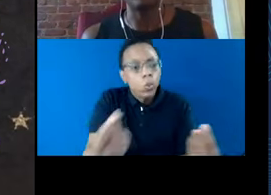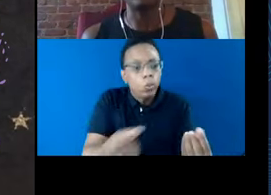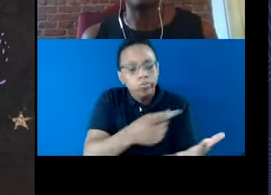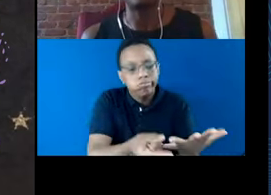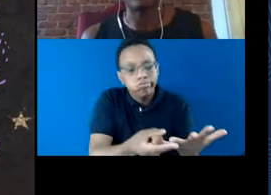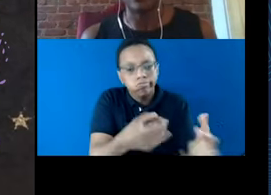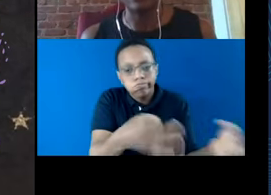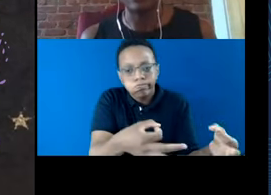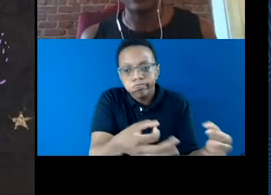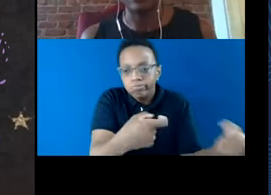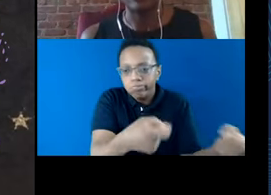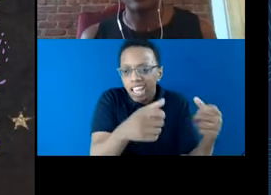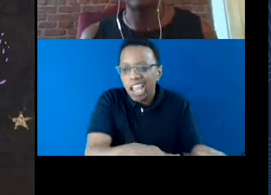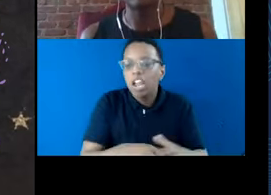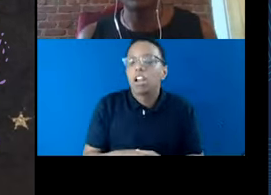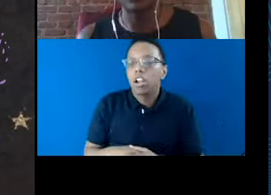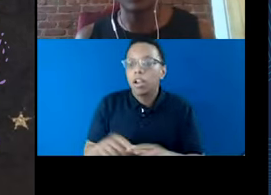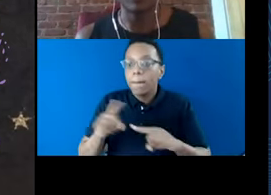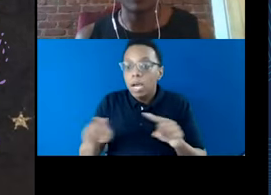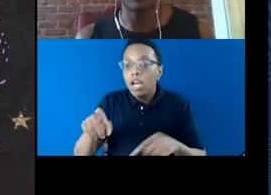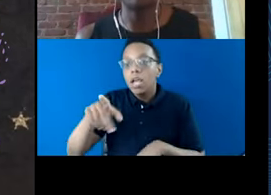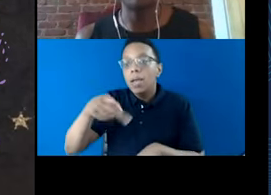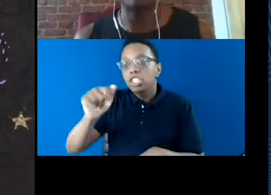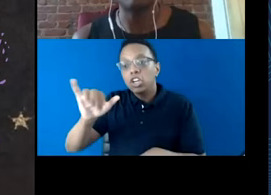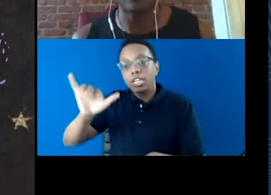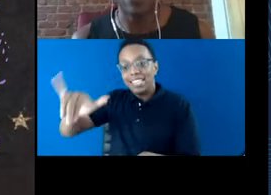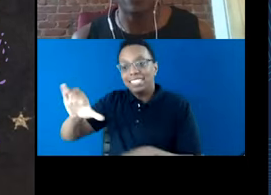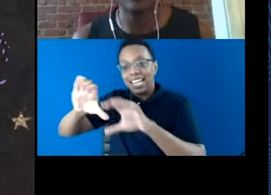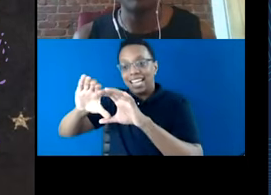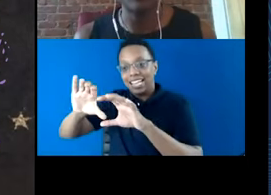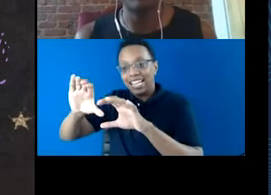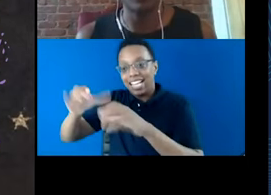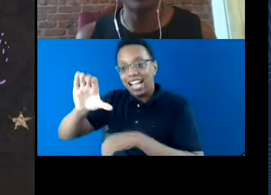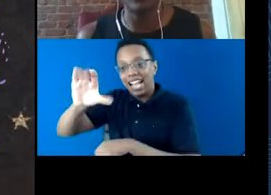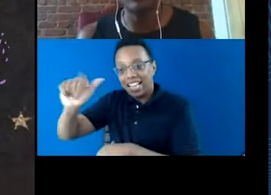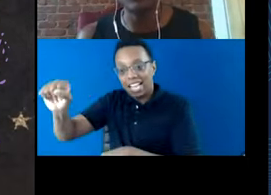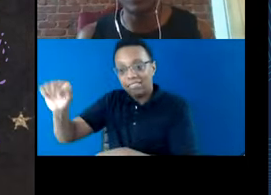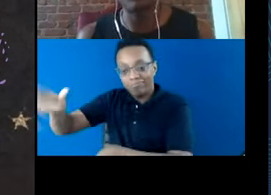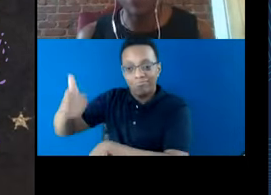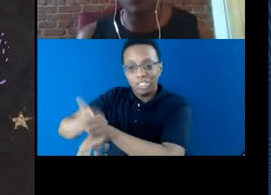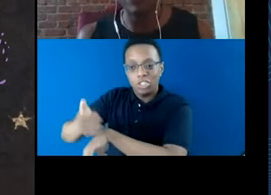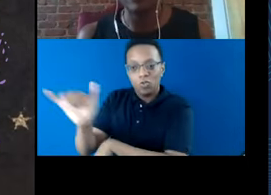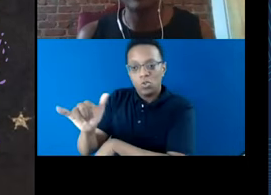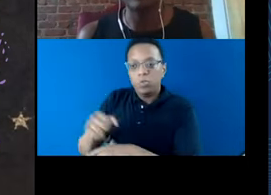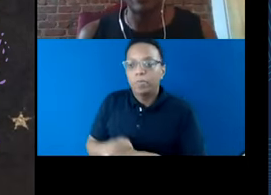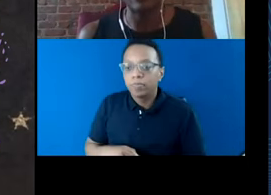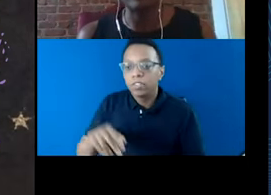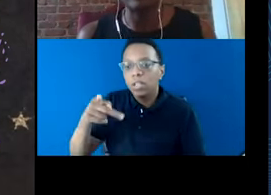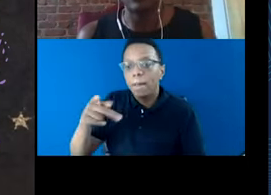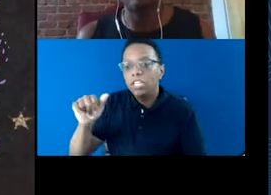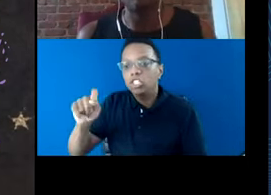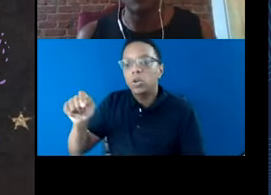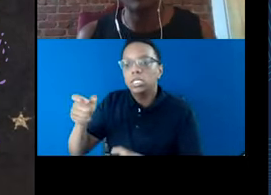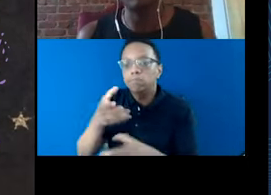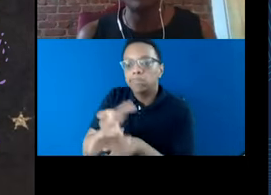is a class institution as well. And what I mean by that is that patriarchy concentrates power in the